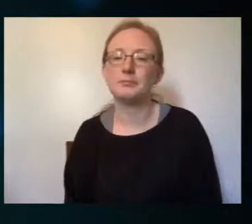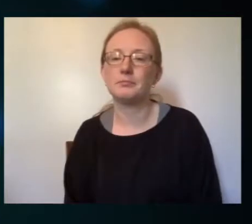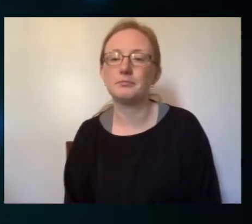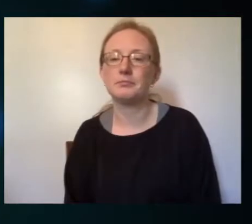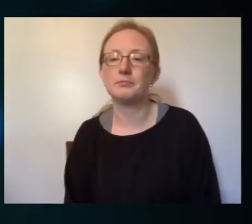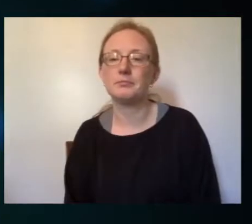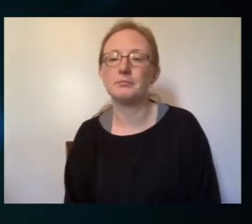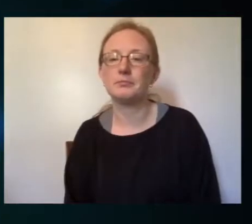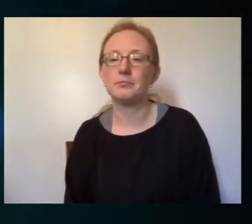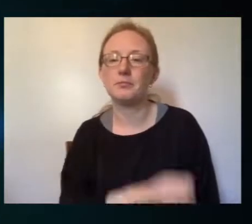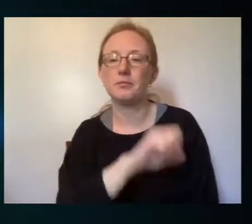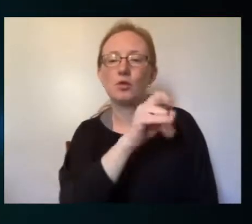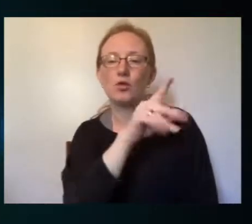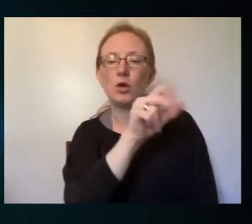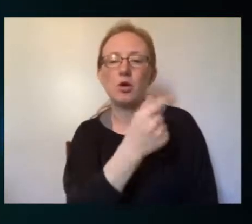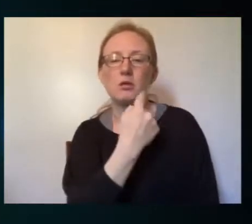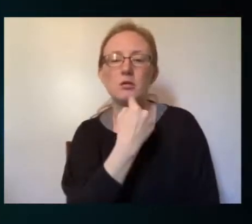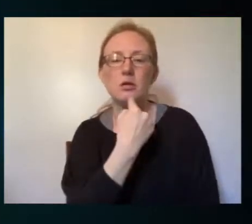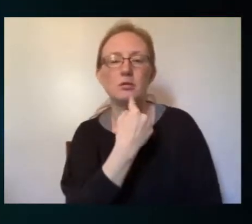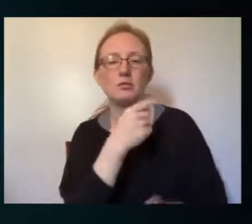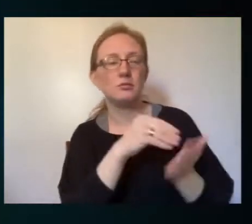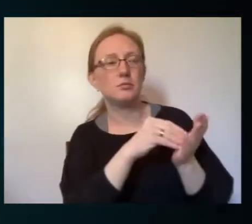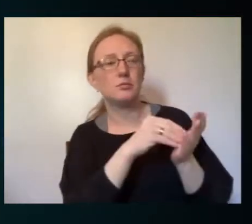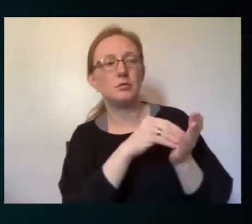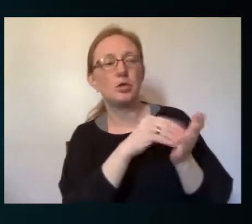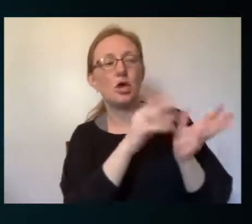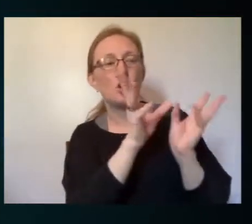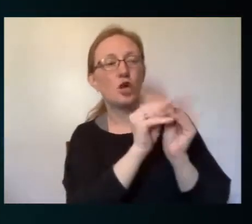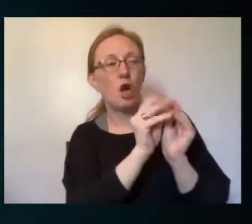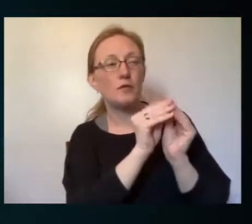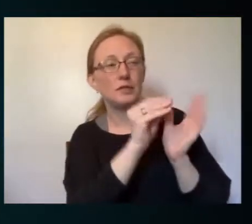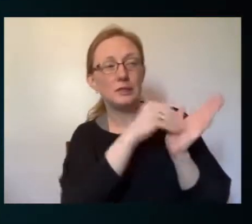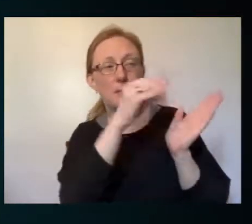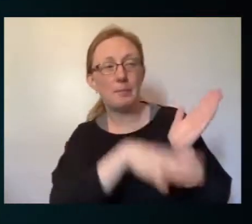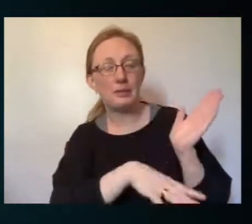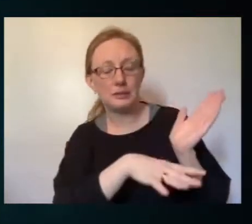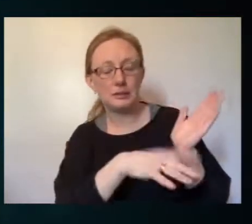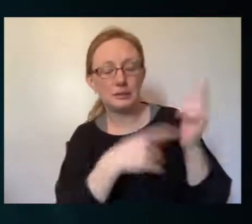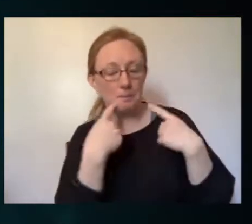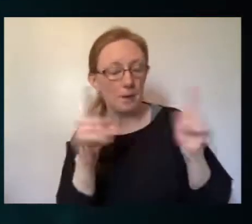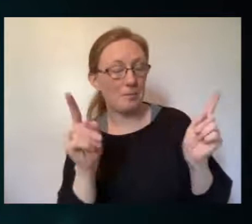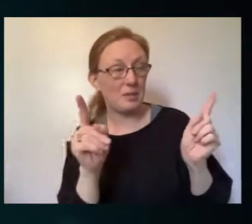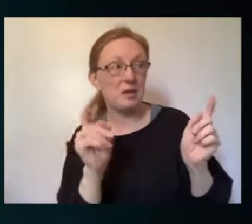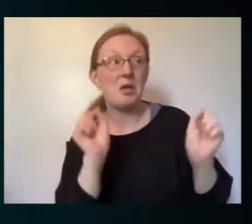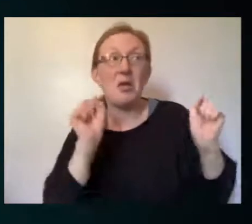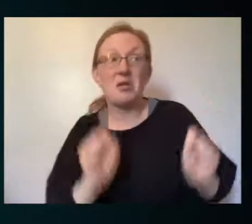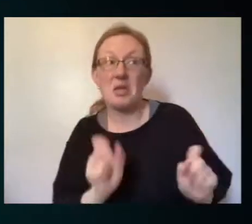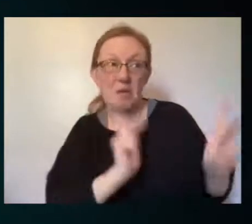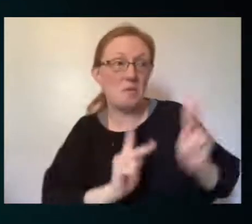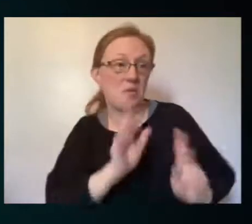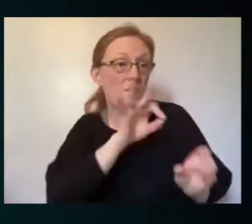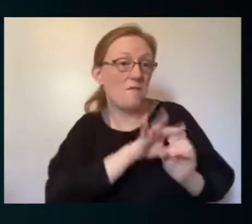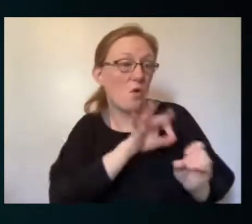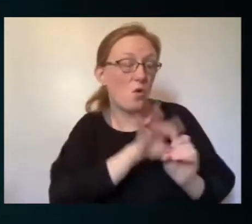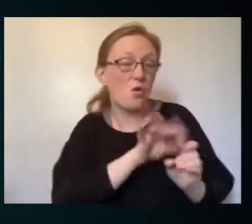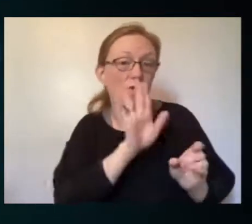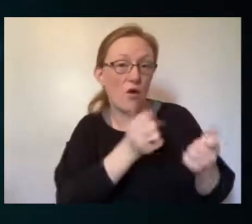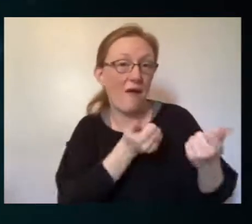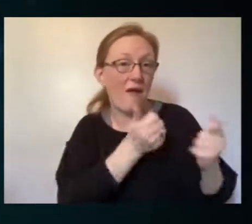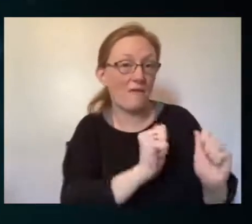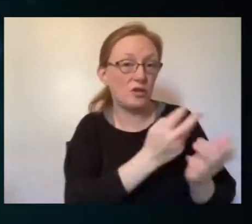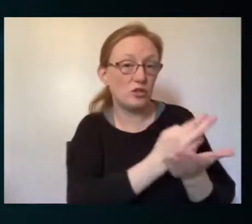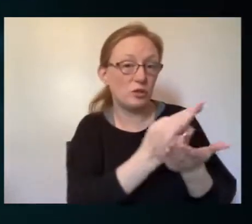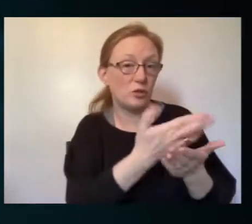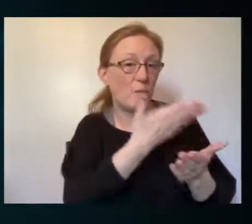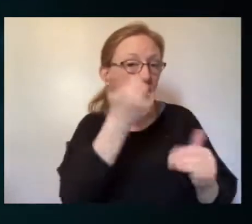Soroya has added, are conferences expenses public? Could potential participants vote on what efforts and resources would be better